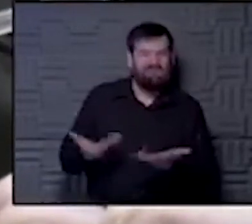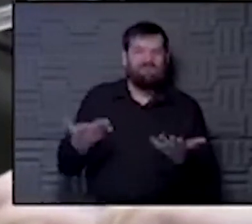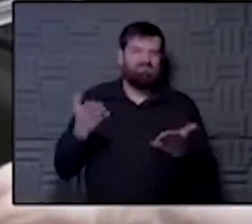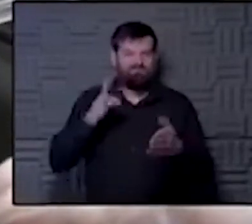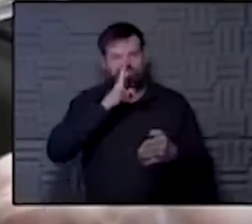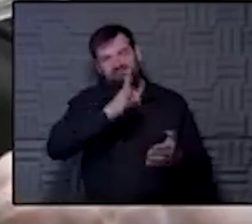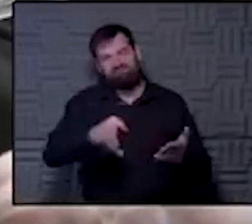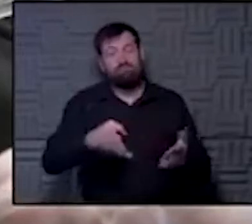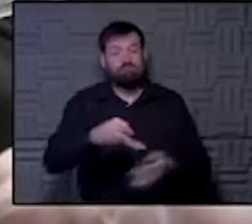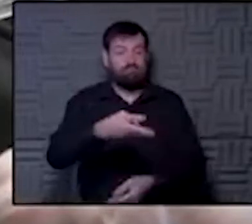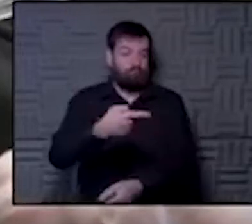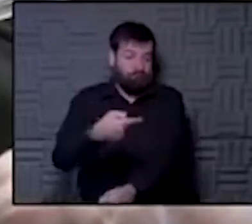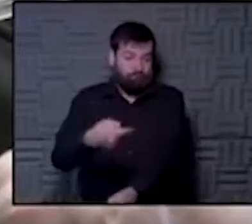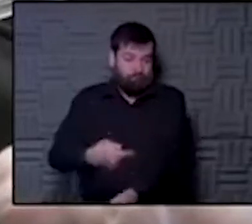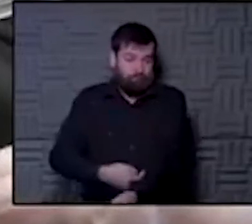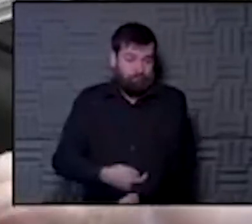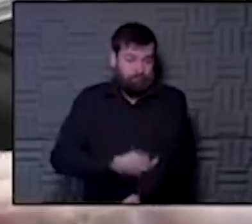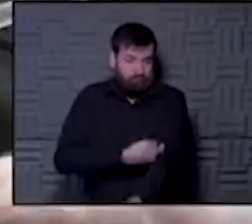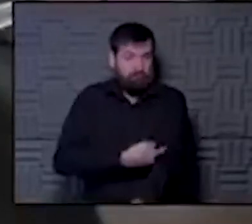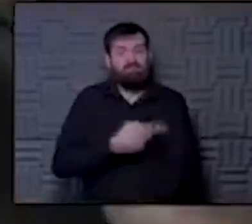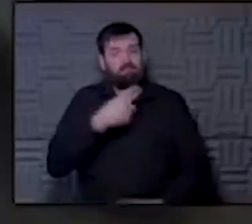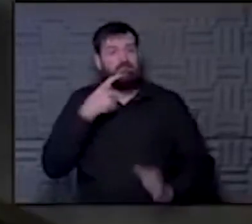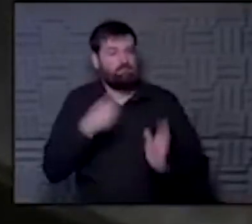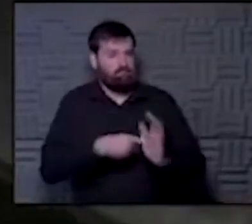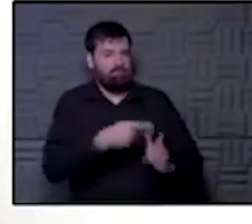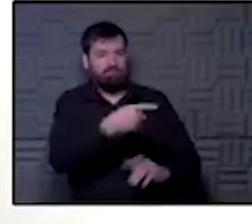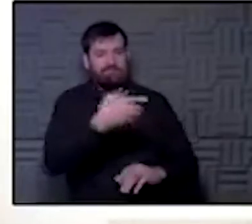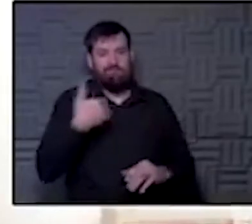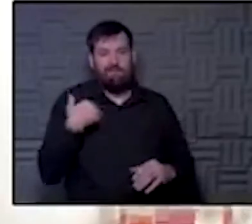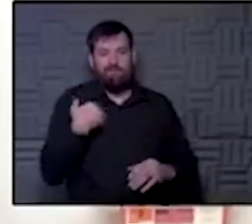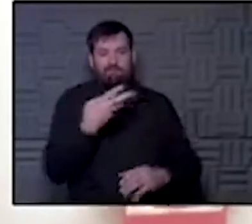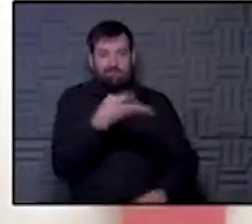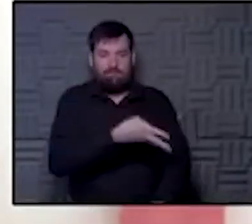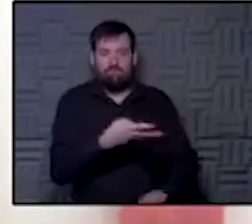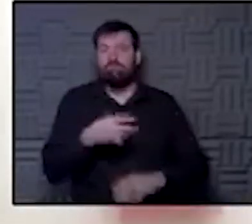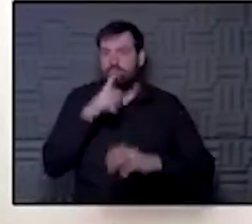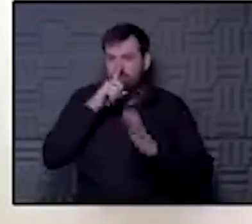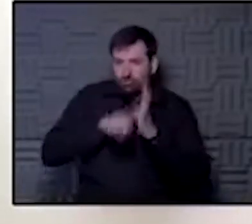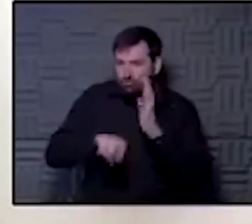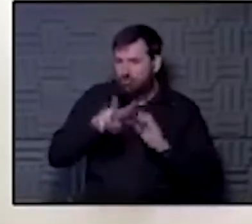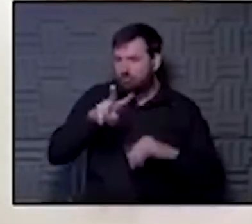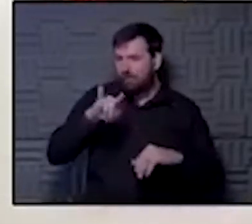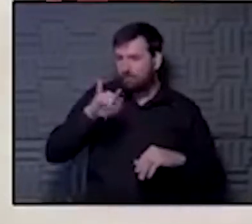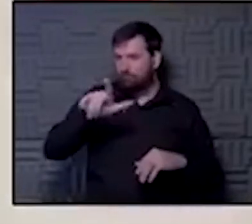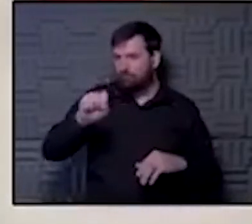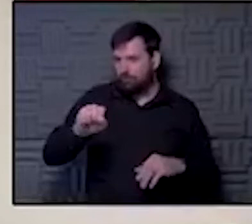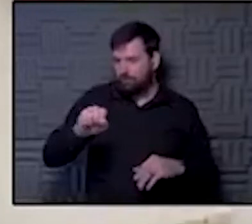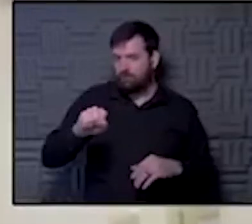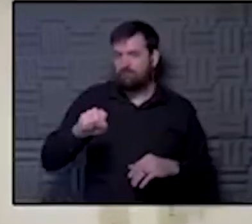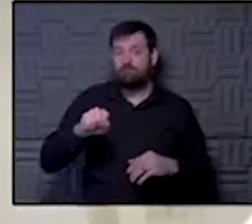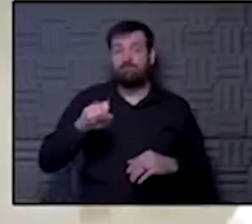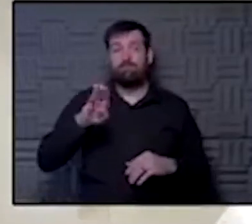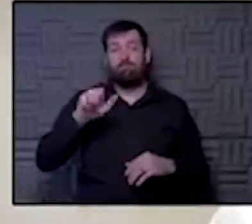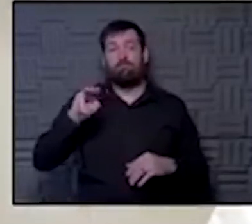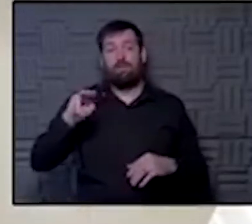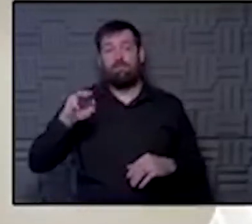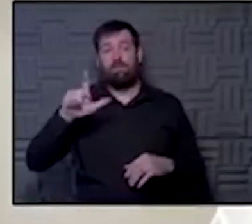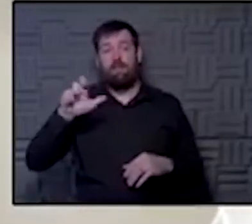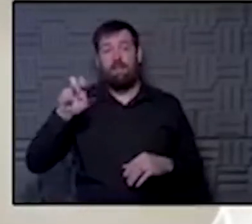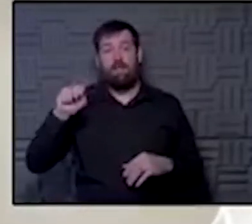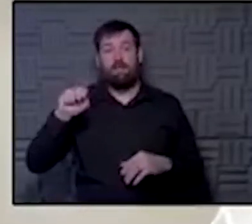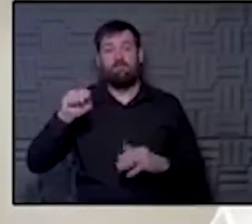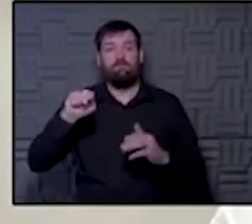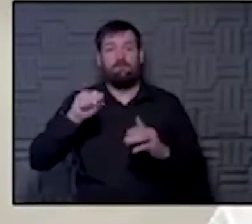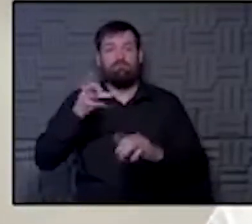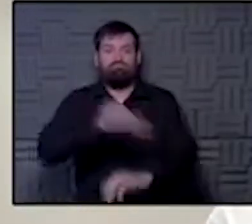An IV is placed. As you see, he's got an IV in there. We do check their vital signs. The BandLam runs over 1